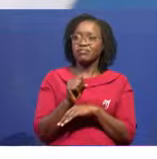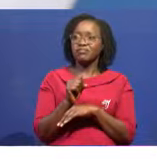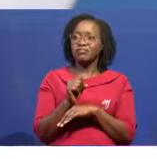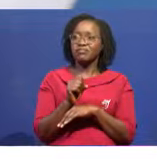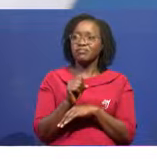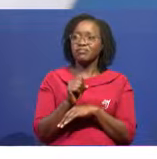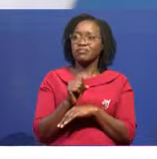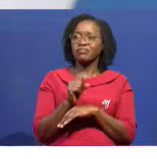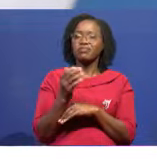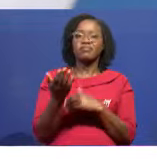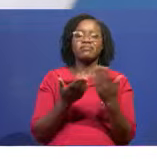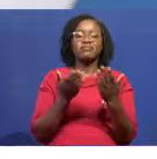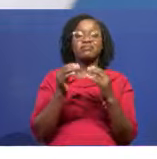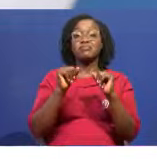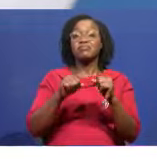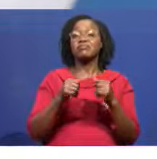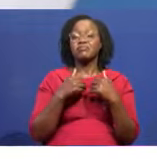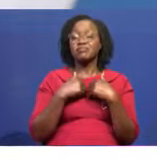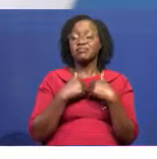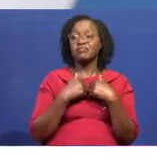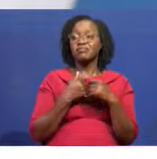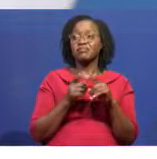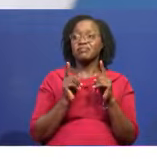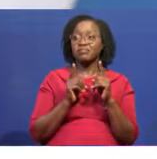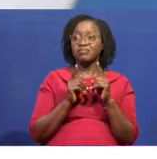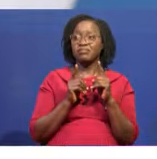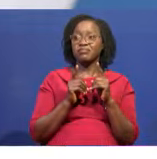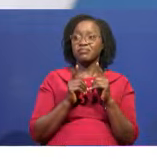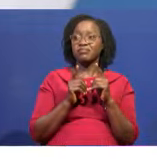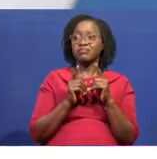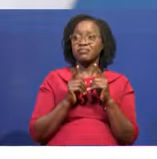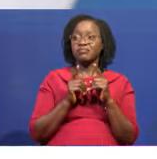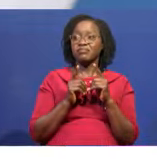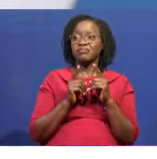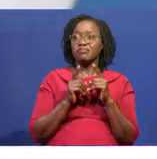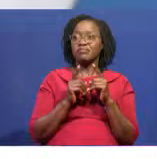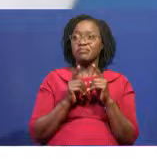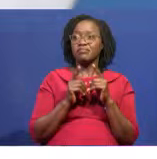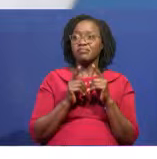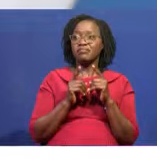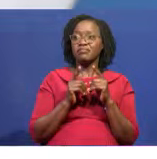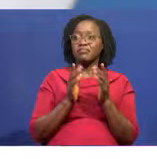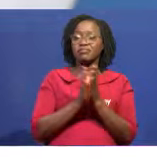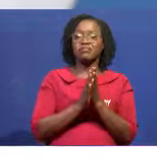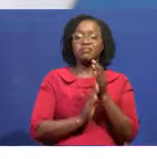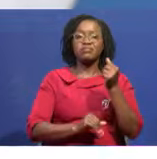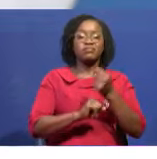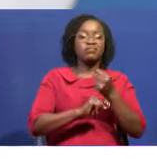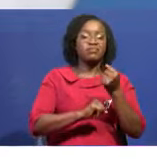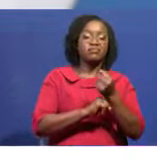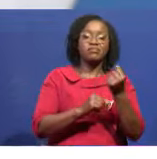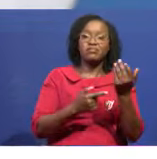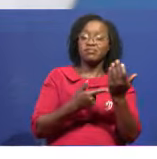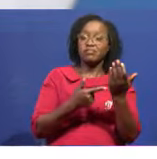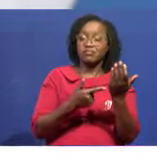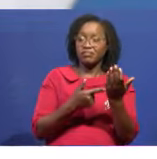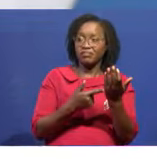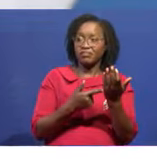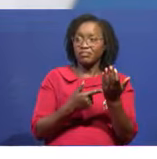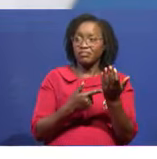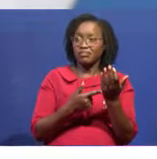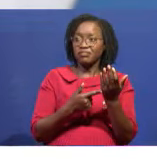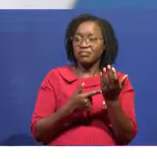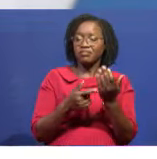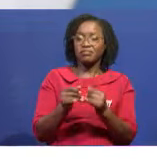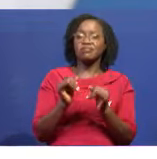have the services, which is fantastic, but you also need to work hand in hand with the digitization of the records. Because, for instance,